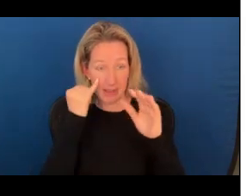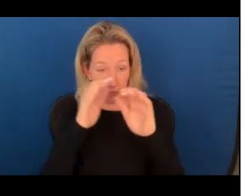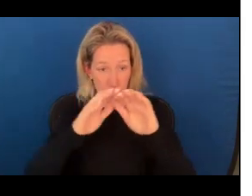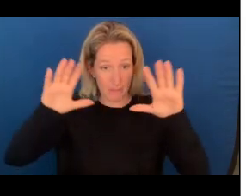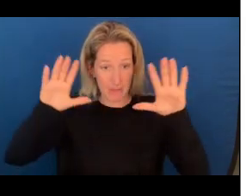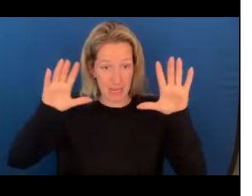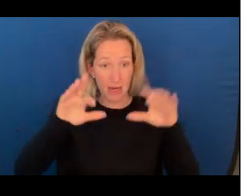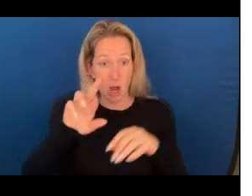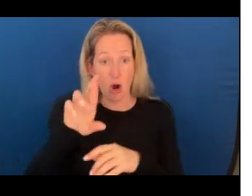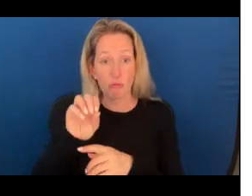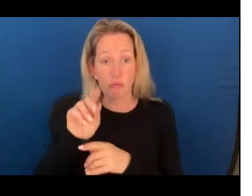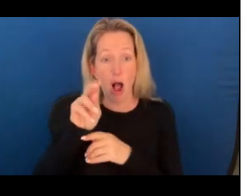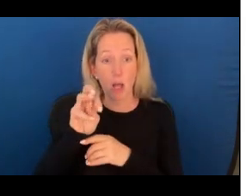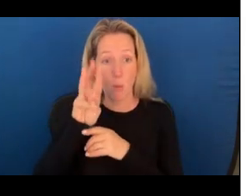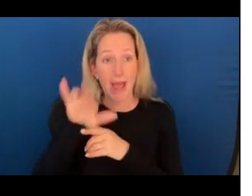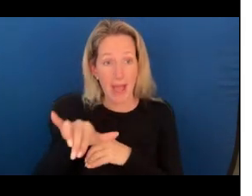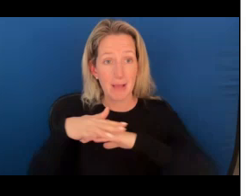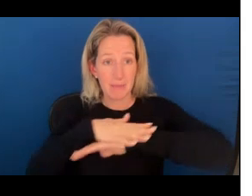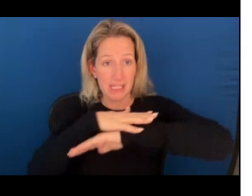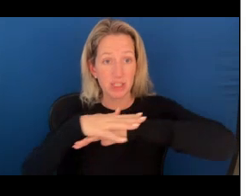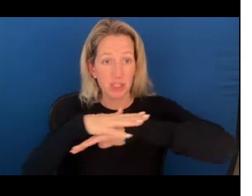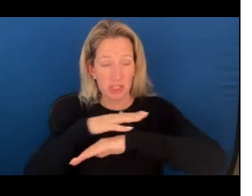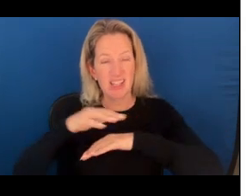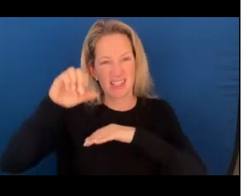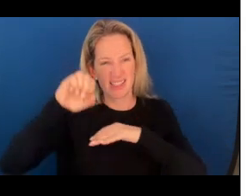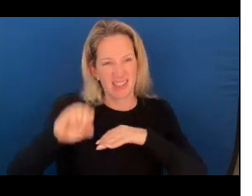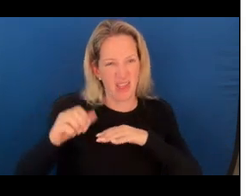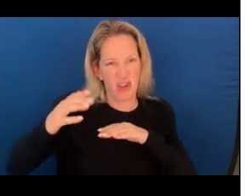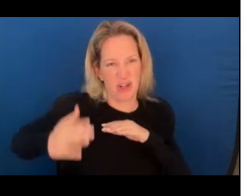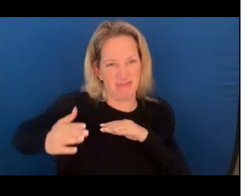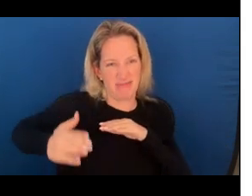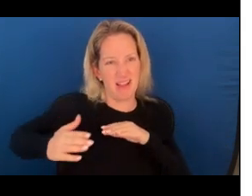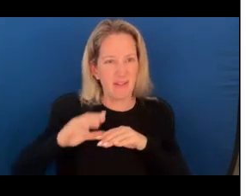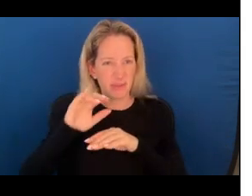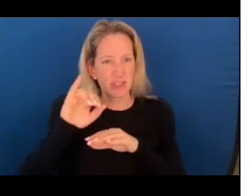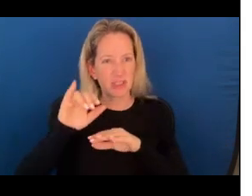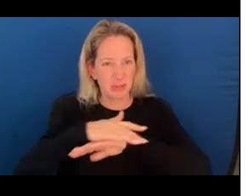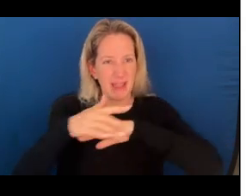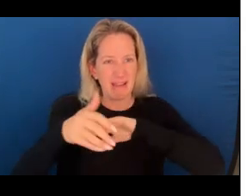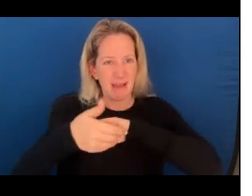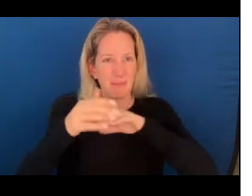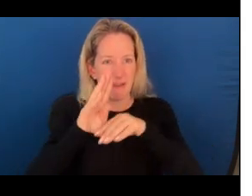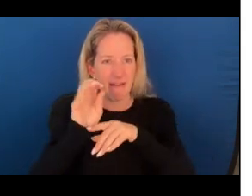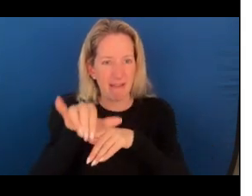is at the southern end of Jamaica Bay, and Canarsie is at the northern end.